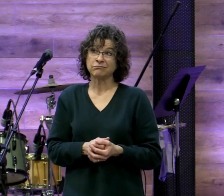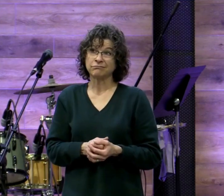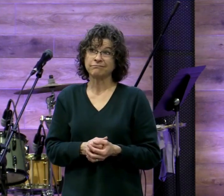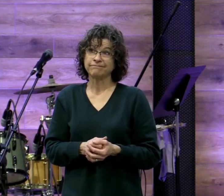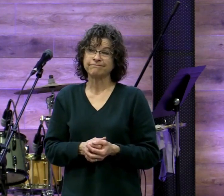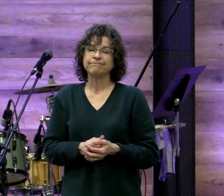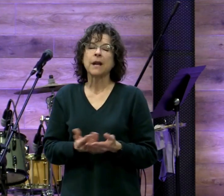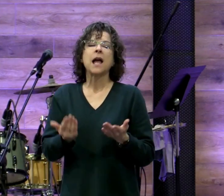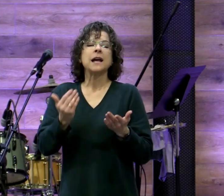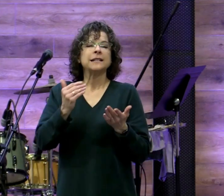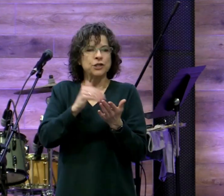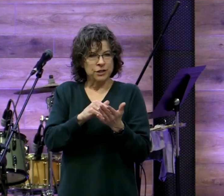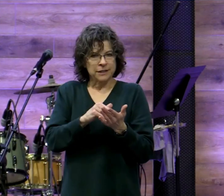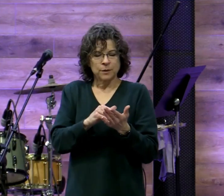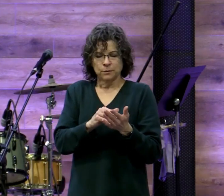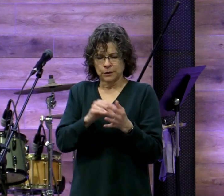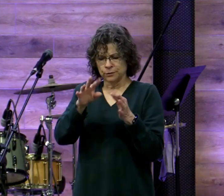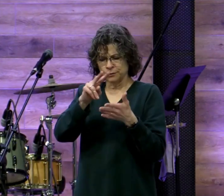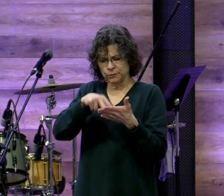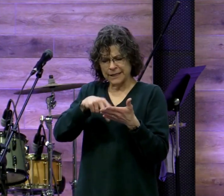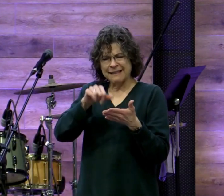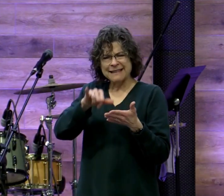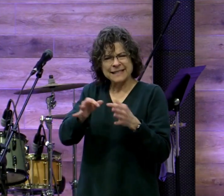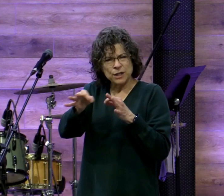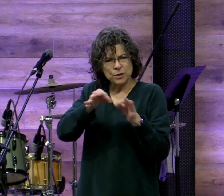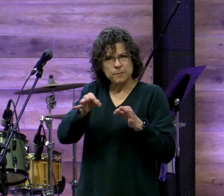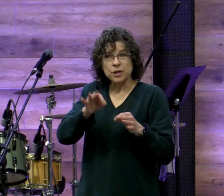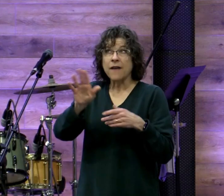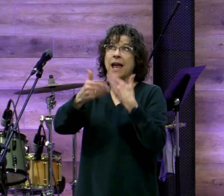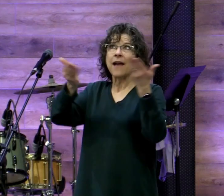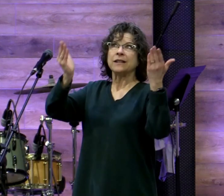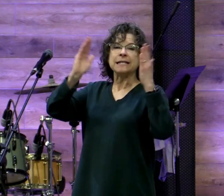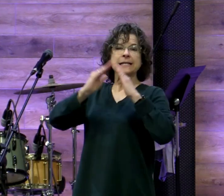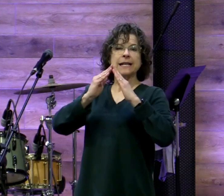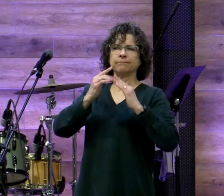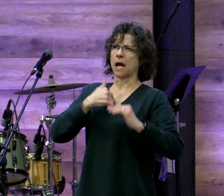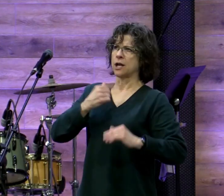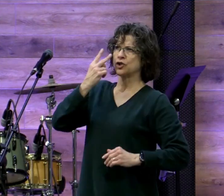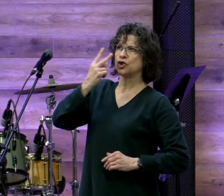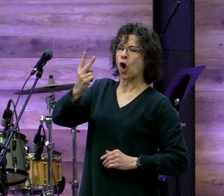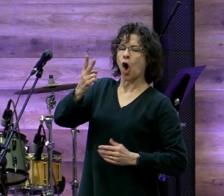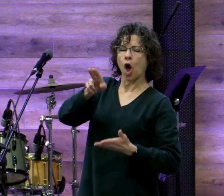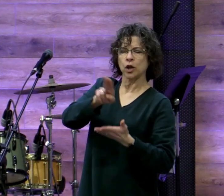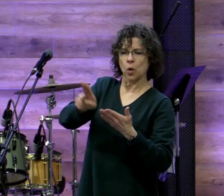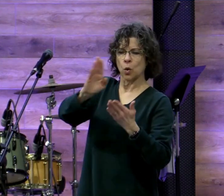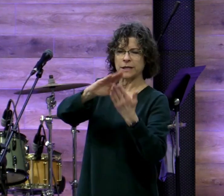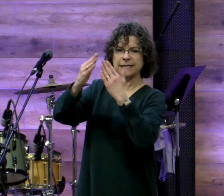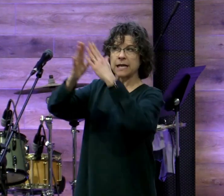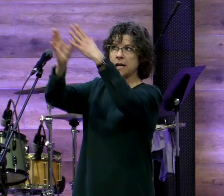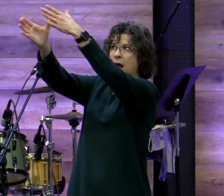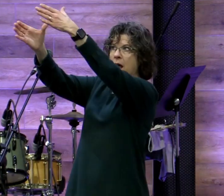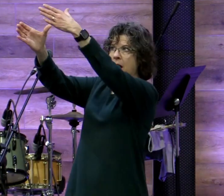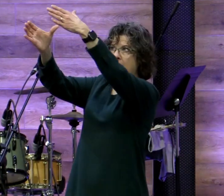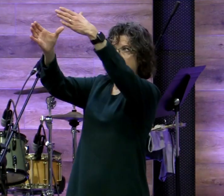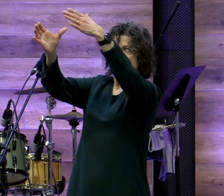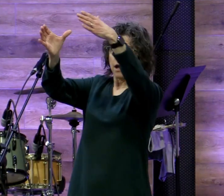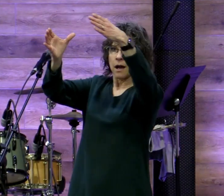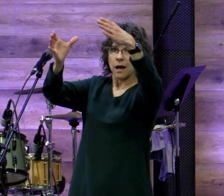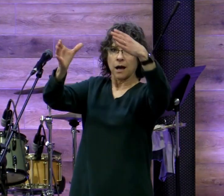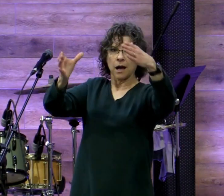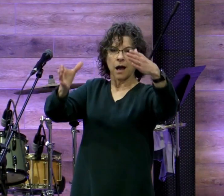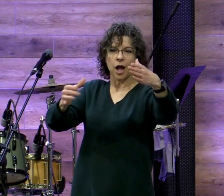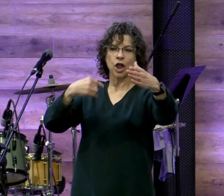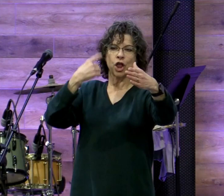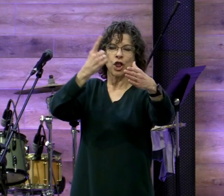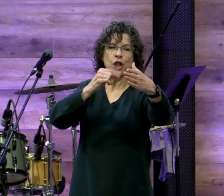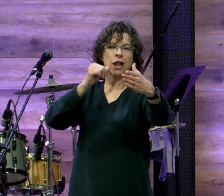read this description of the heavenly city in Jerusalem. In verse 2, "I saw the holy city, the new Jerusalem, coming down out of heaven from God, prepared as a